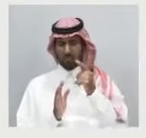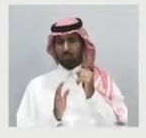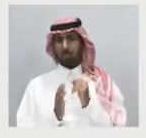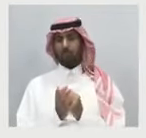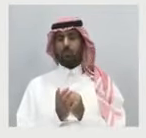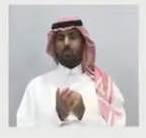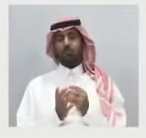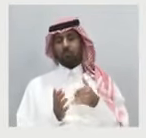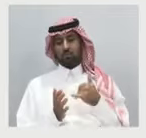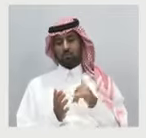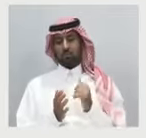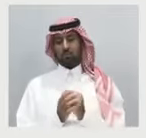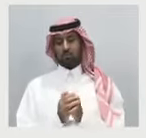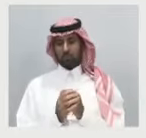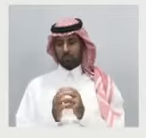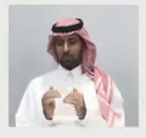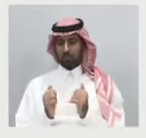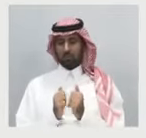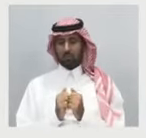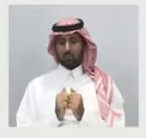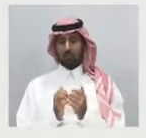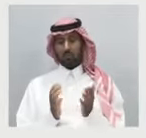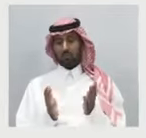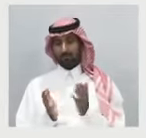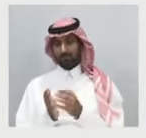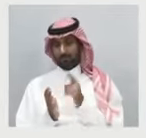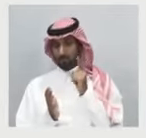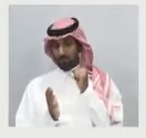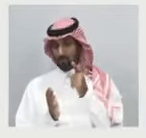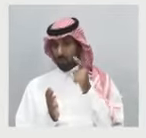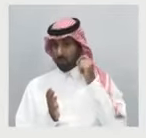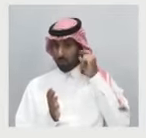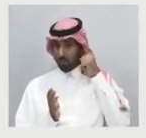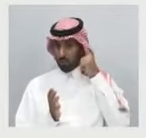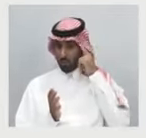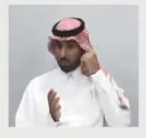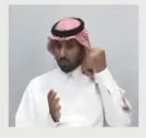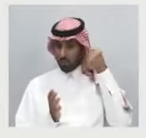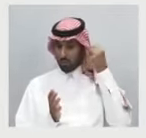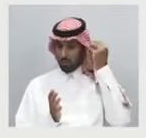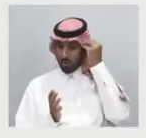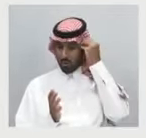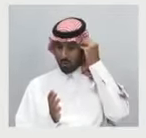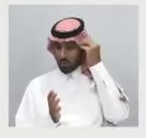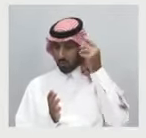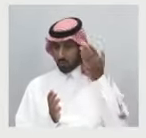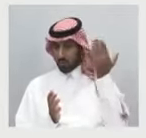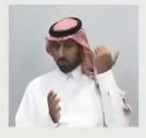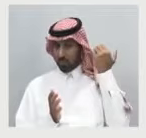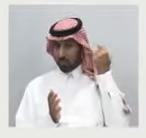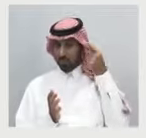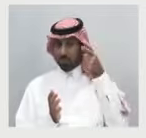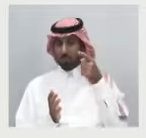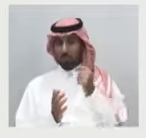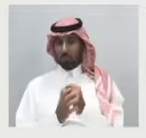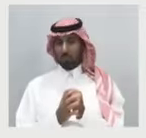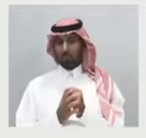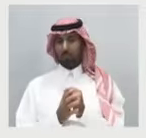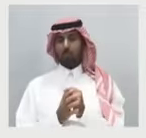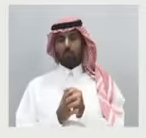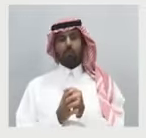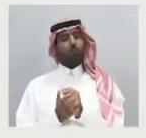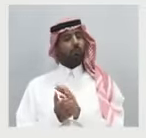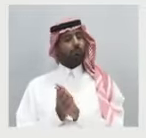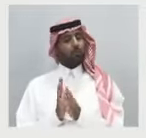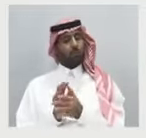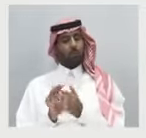come and apply. What about your experience? Any previous experience? You are required.